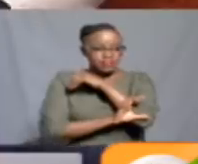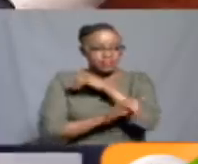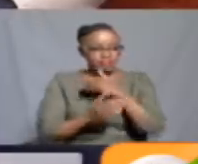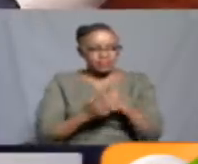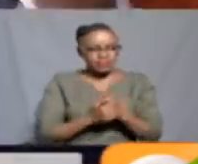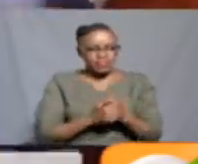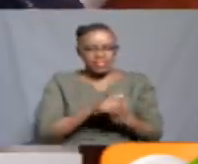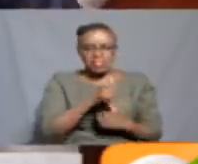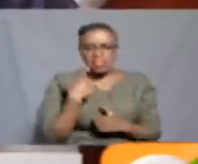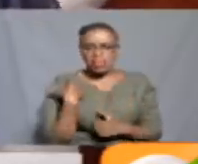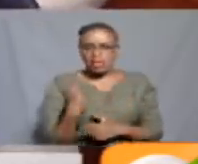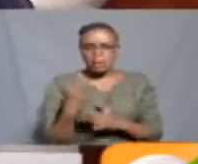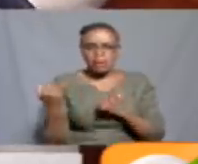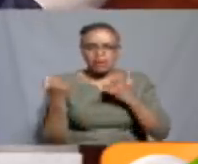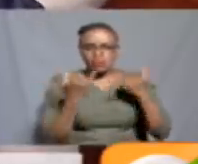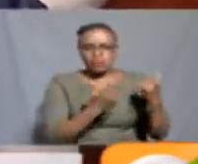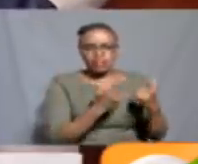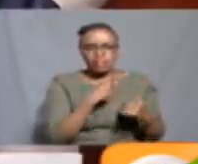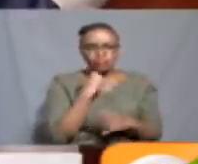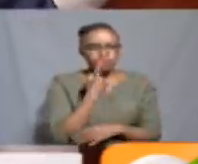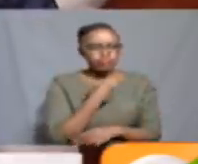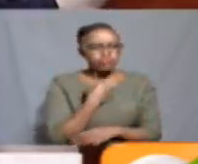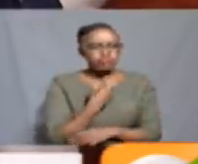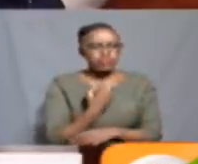The other day I was invited by